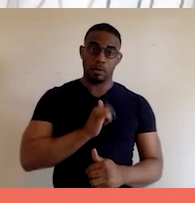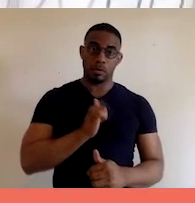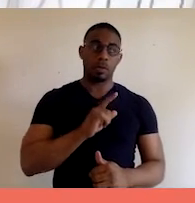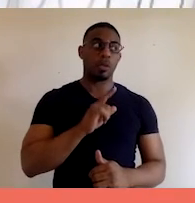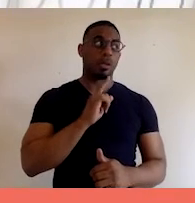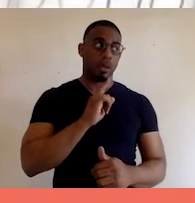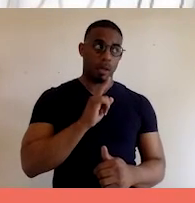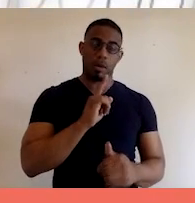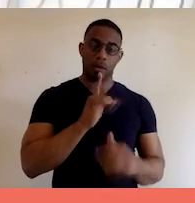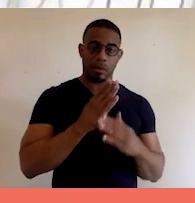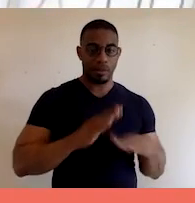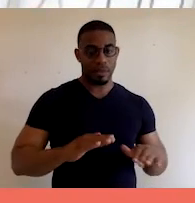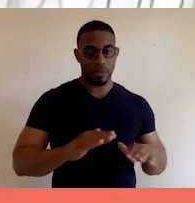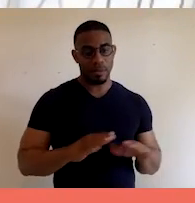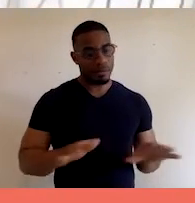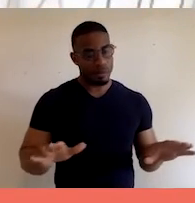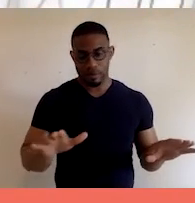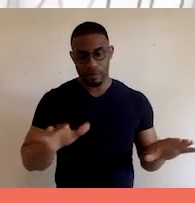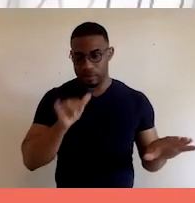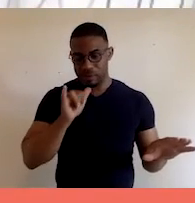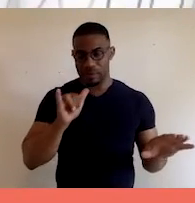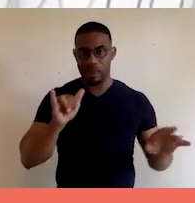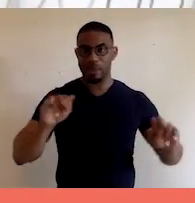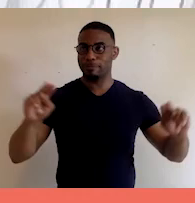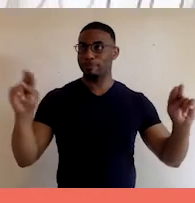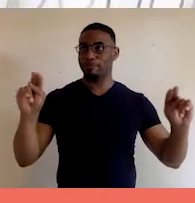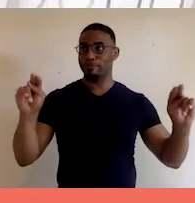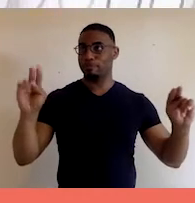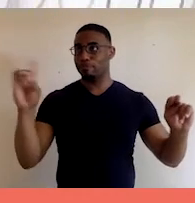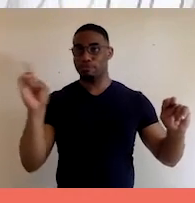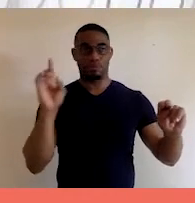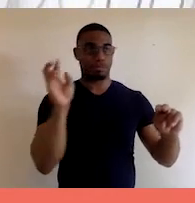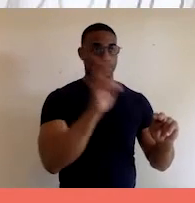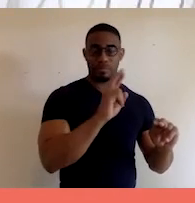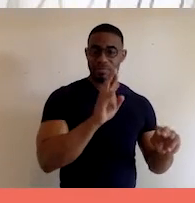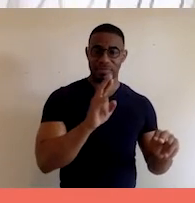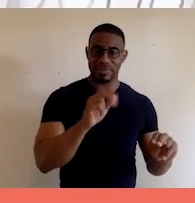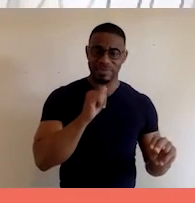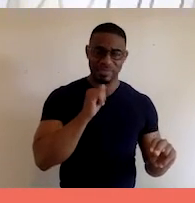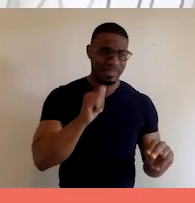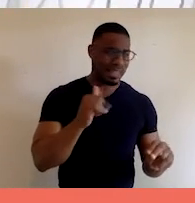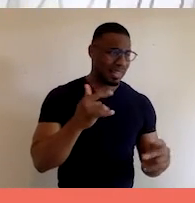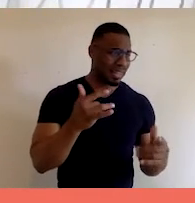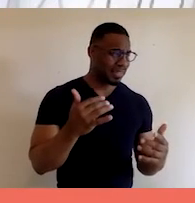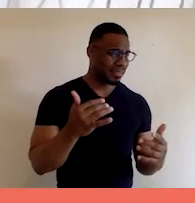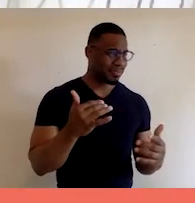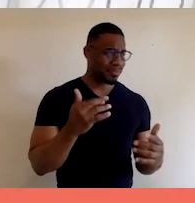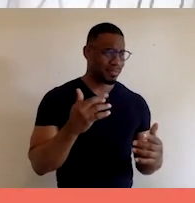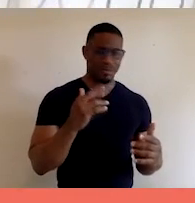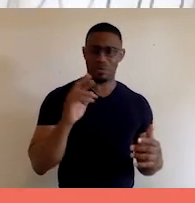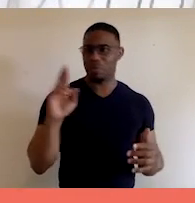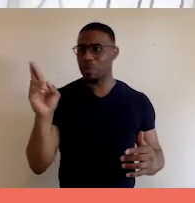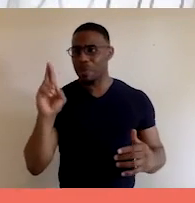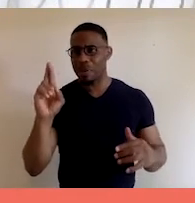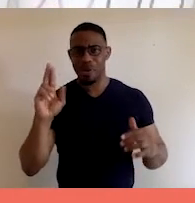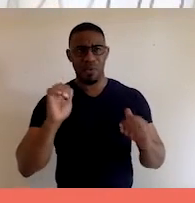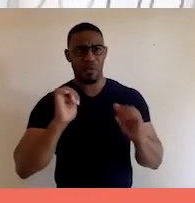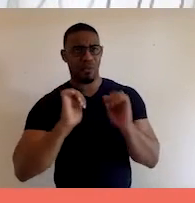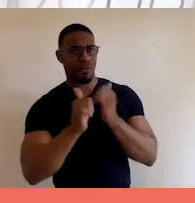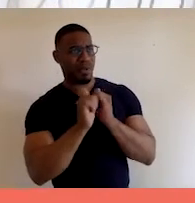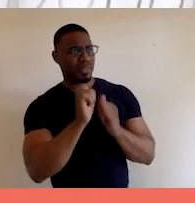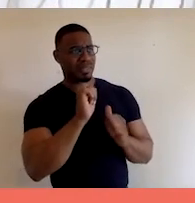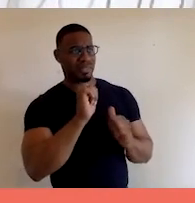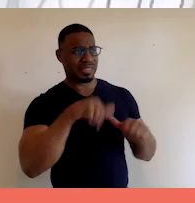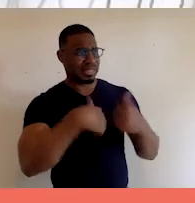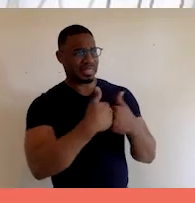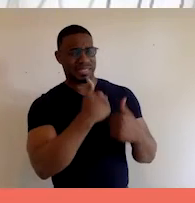are divided. It's not a partisanship. It's not Republican versus Democrat.